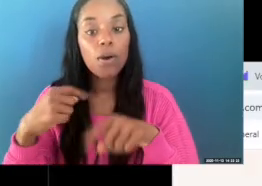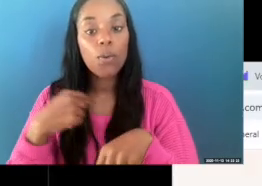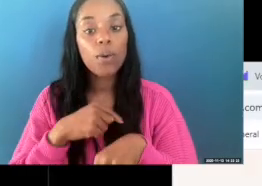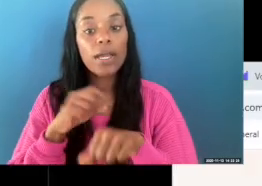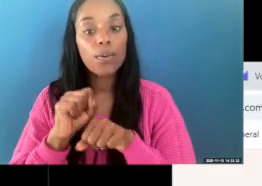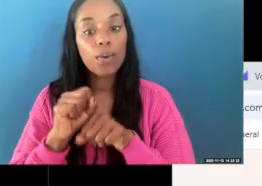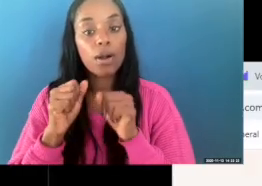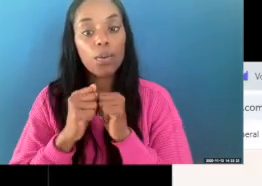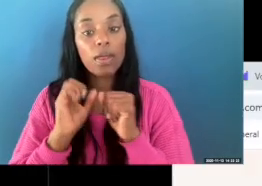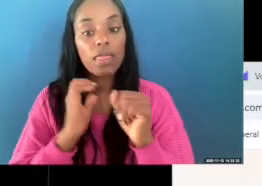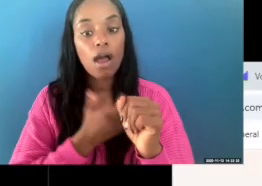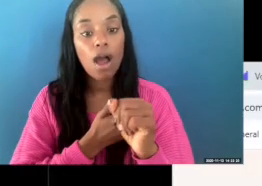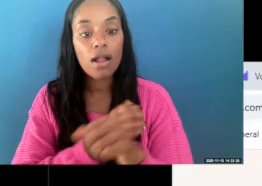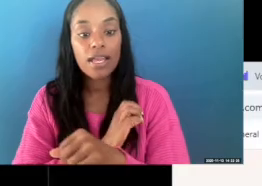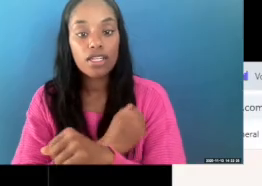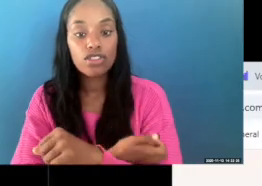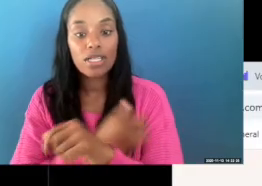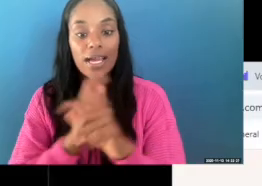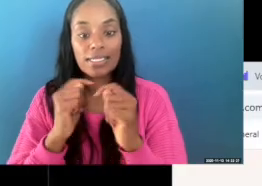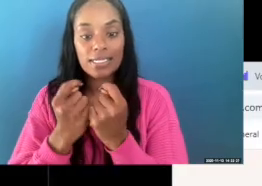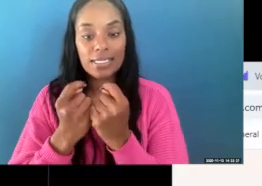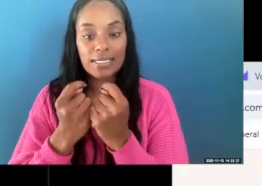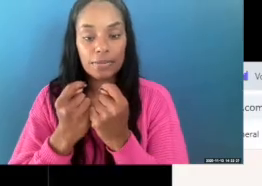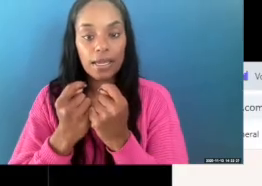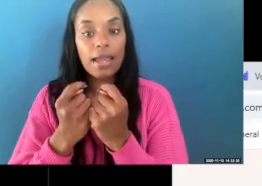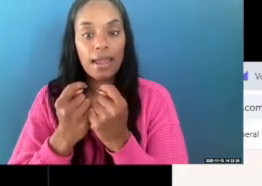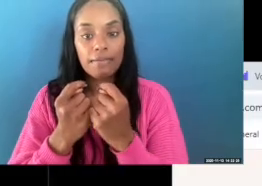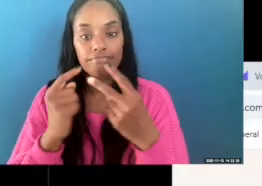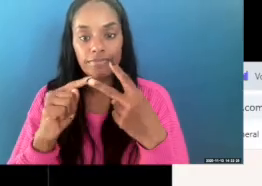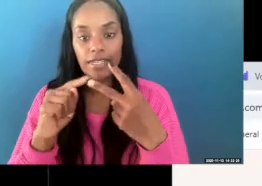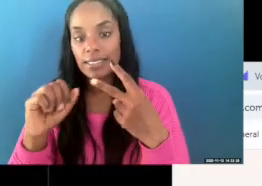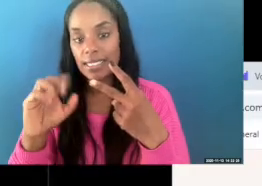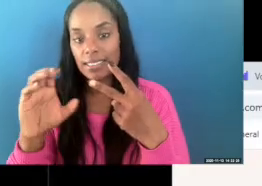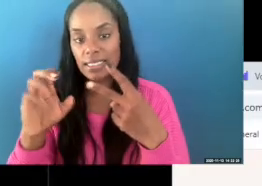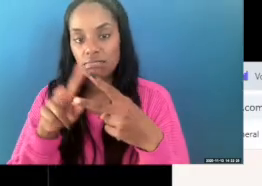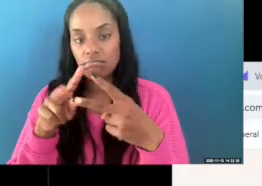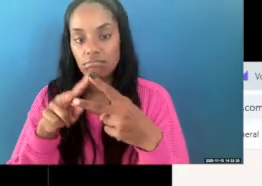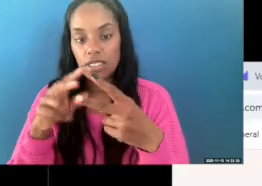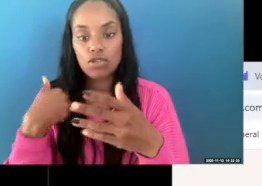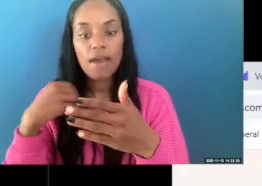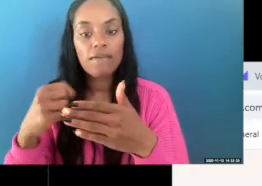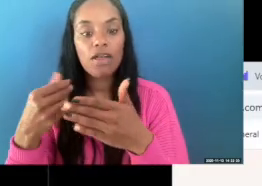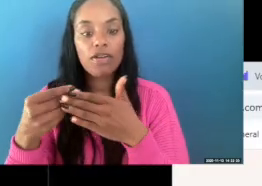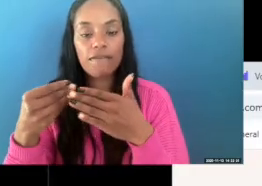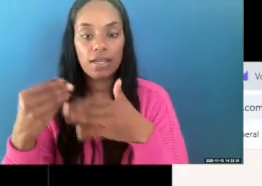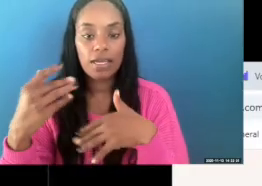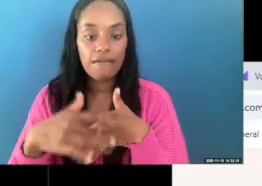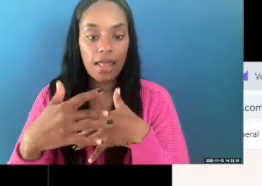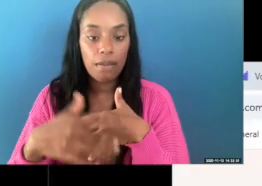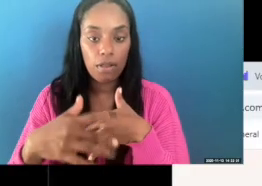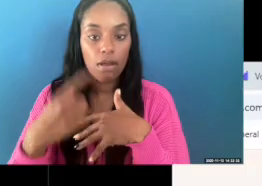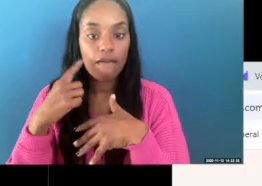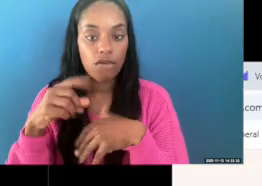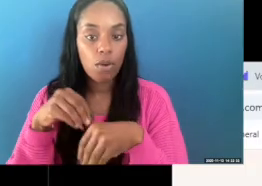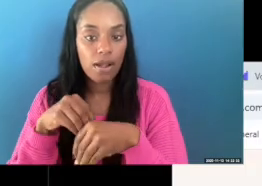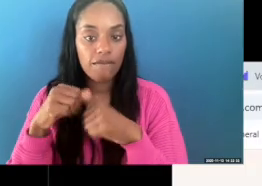Hi. So for infrastructure, that's something that is not necessarily within HVIP, but